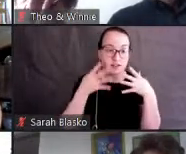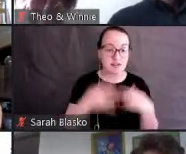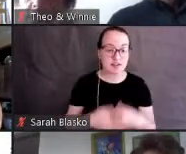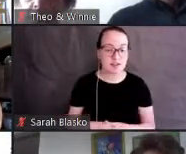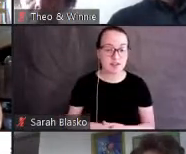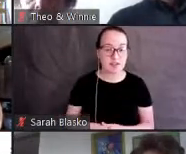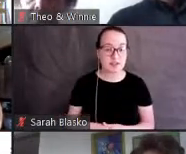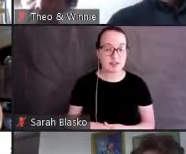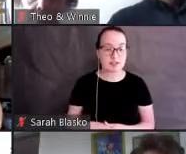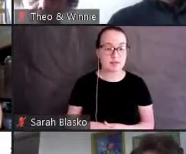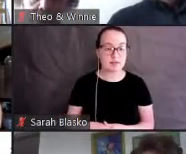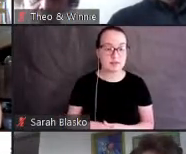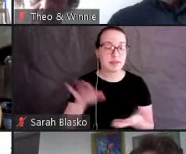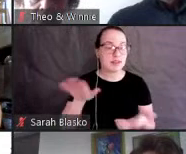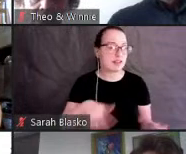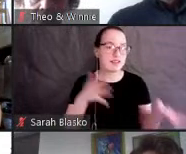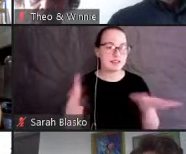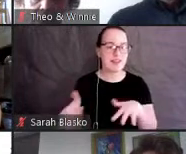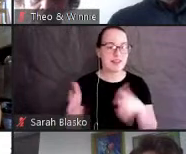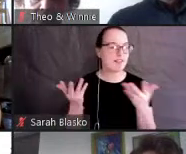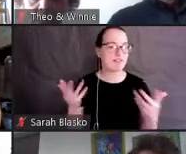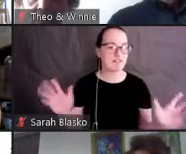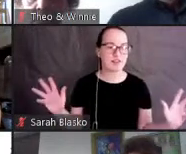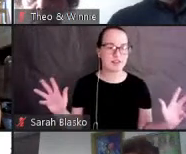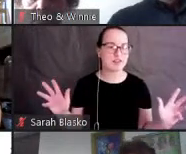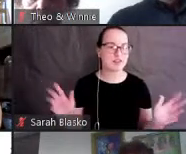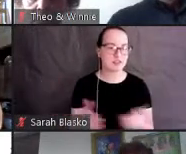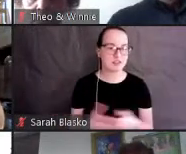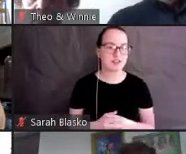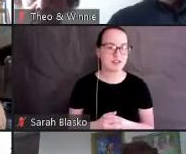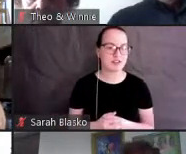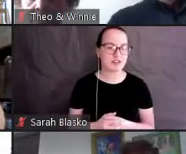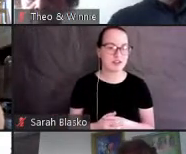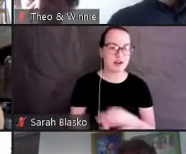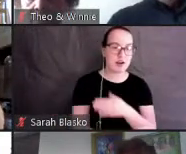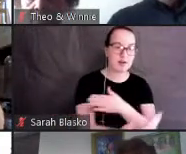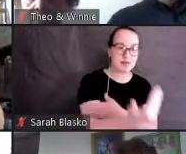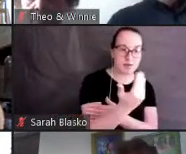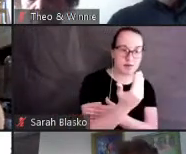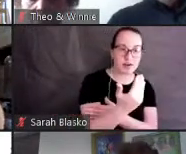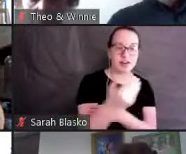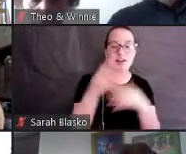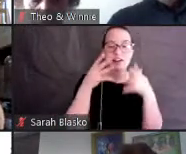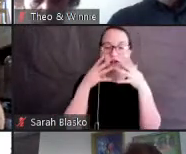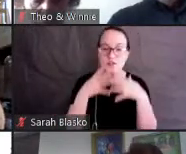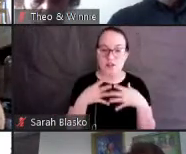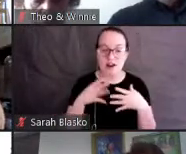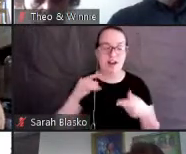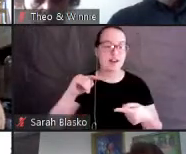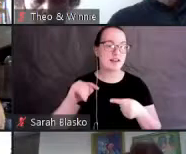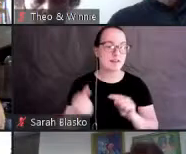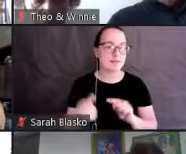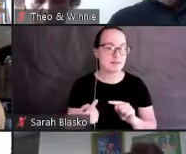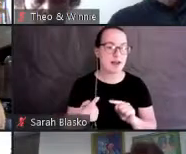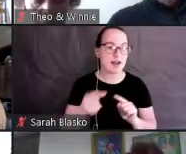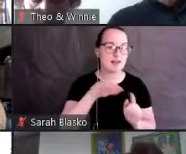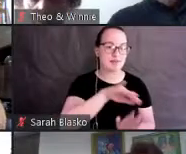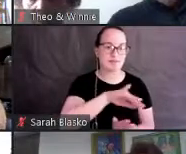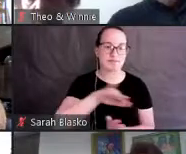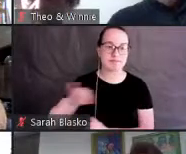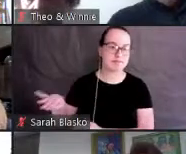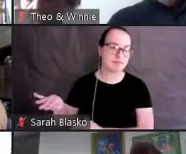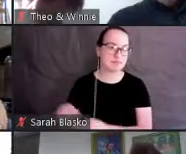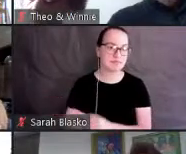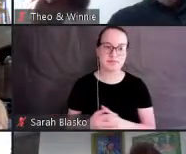be no more, neither shall there be mourning, nor crying, nor pain anymore, for the